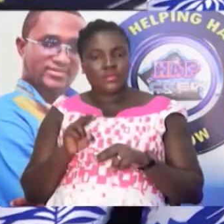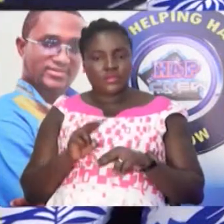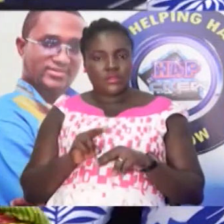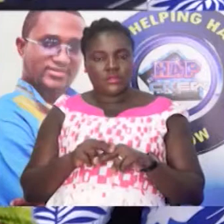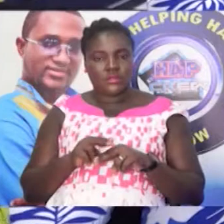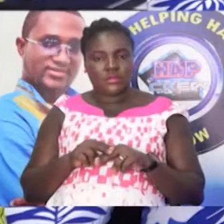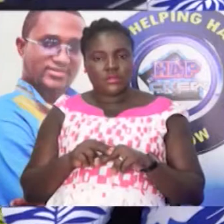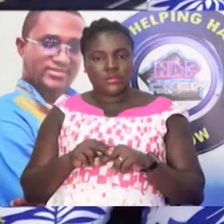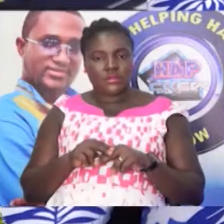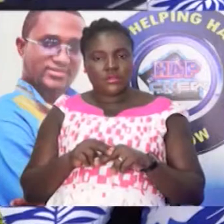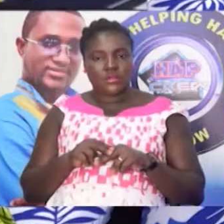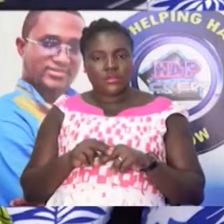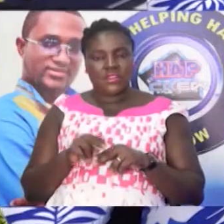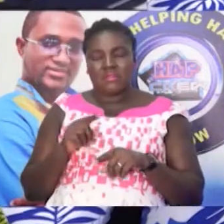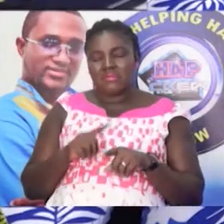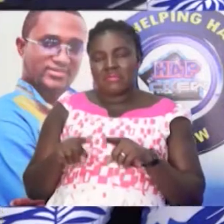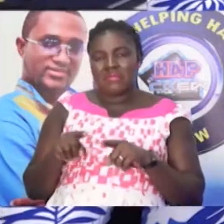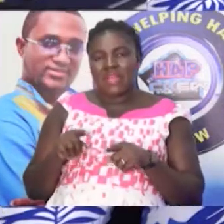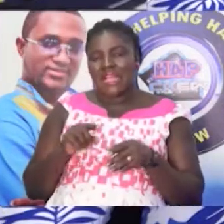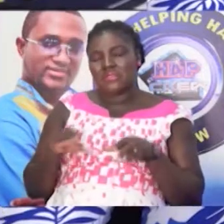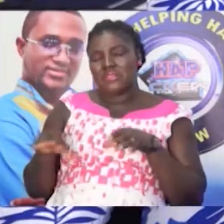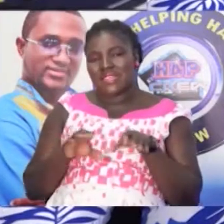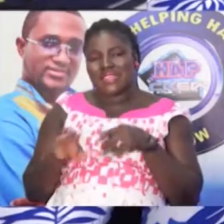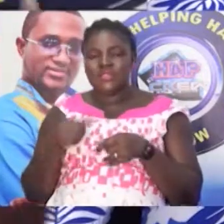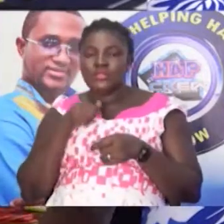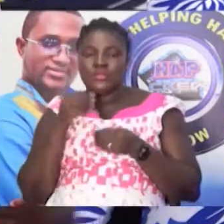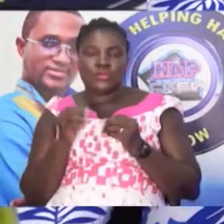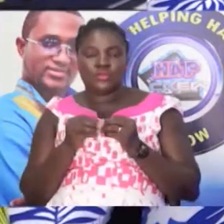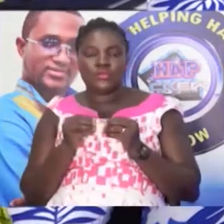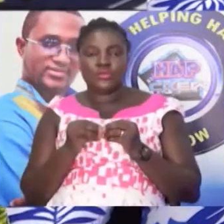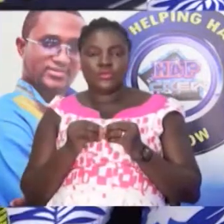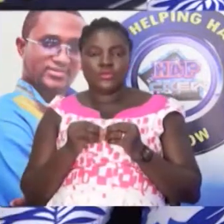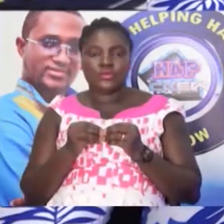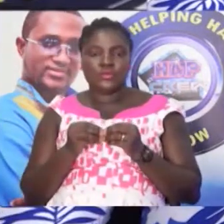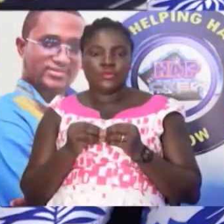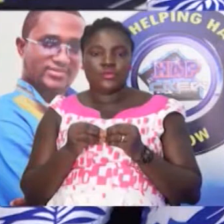though I could sit and really not do much of the movement, because